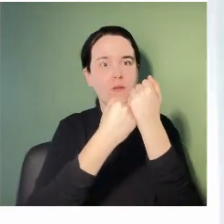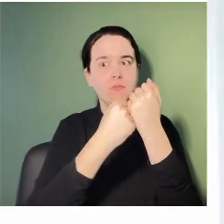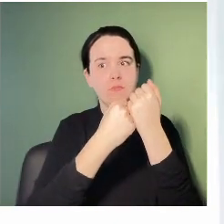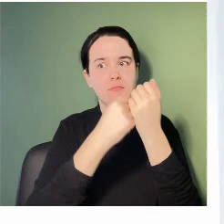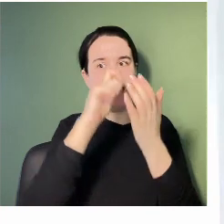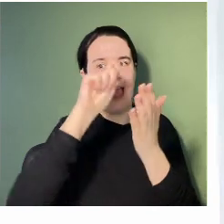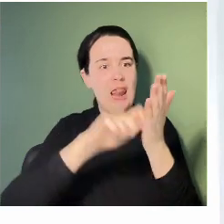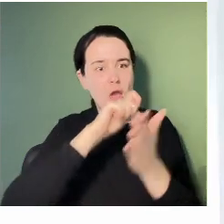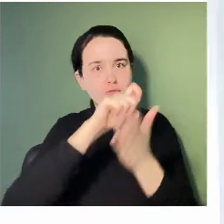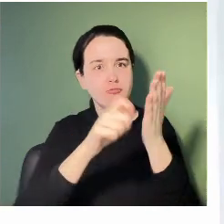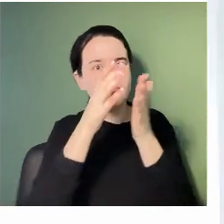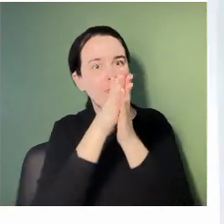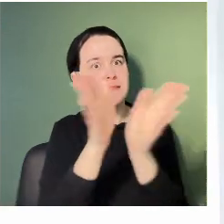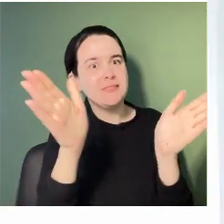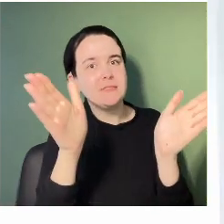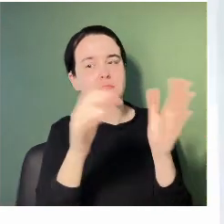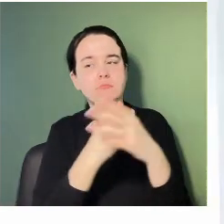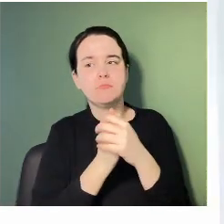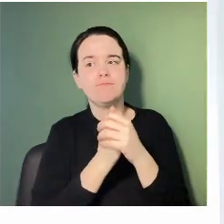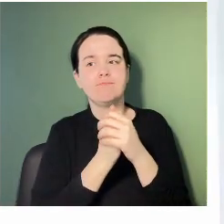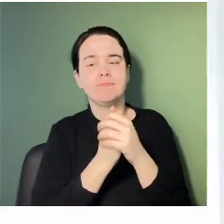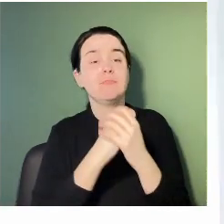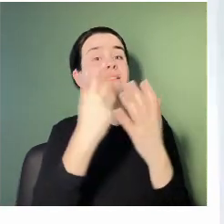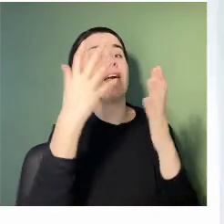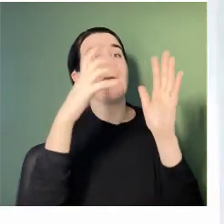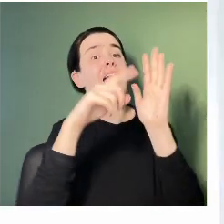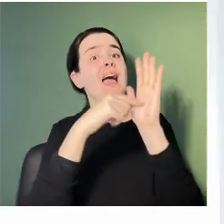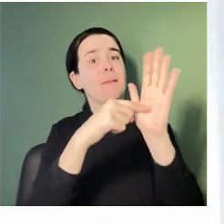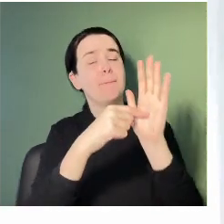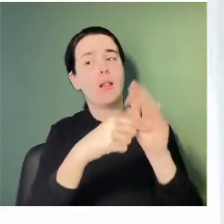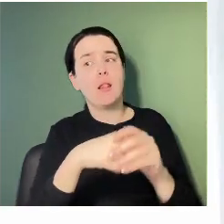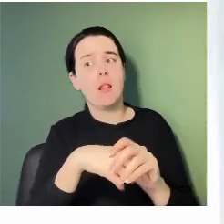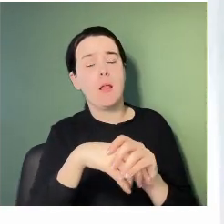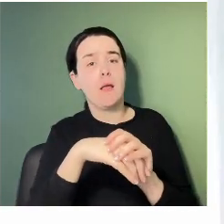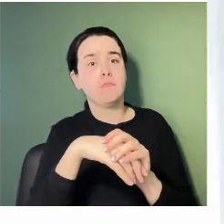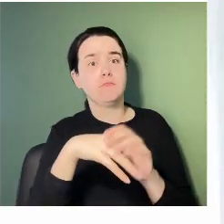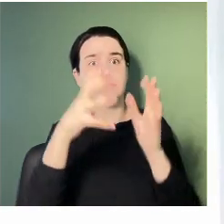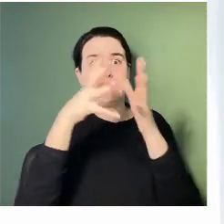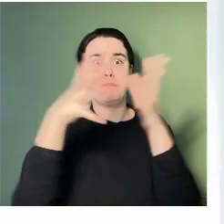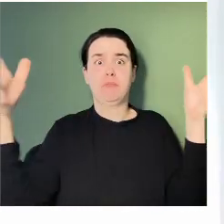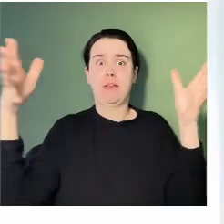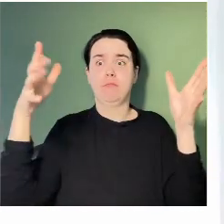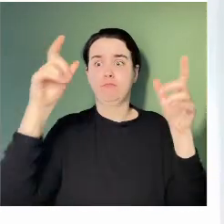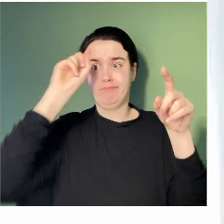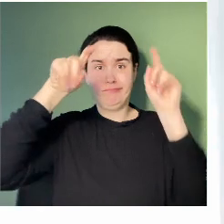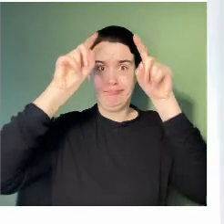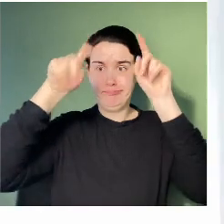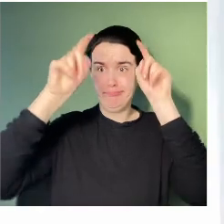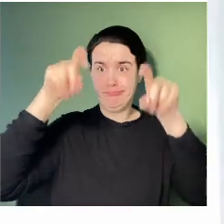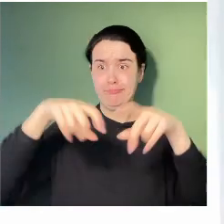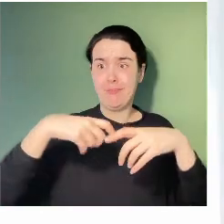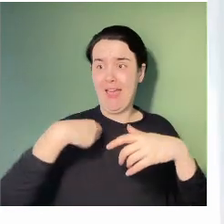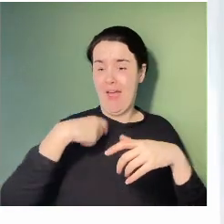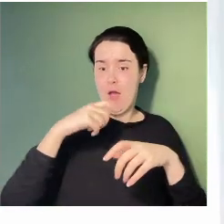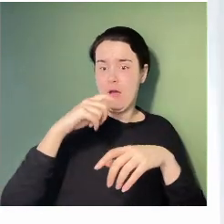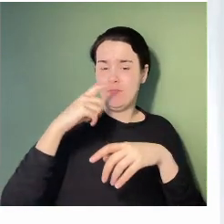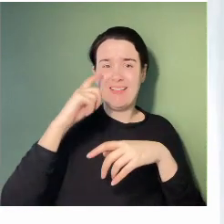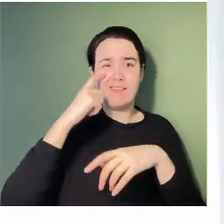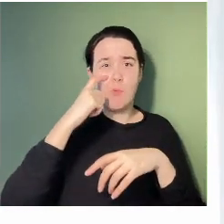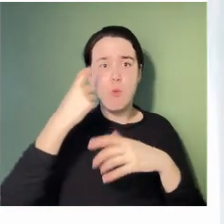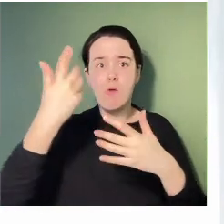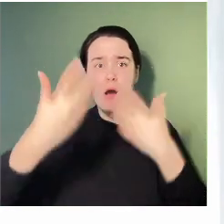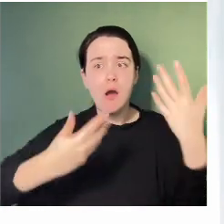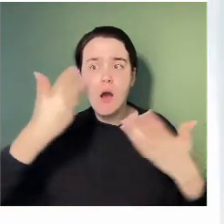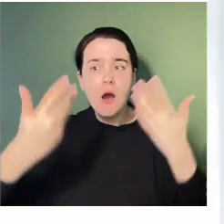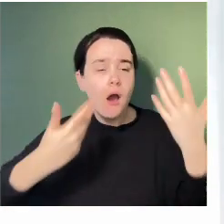in keeping elections transparent. So one of our major initiatives is our interactive Explorer database. In this database,